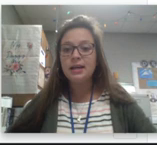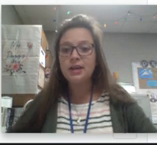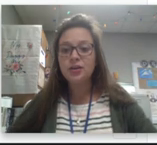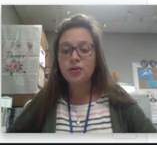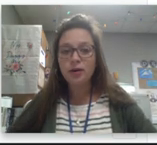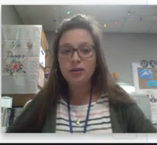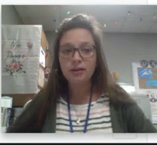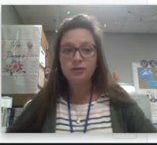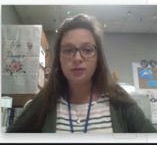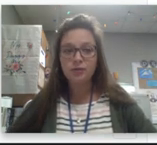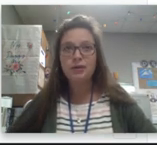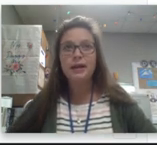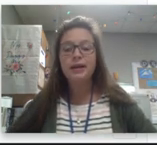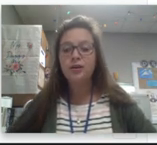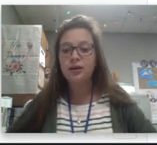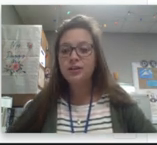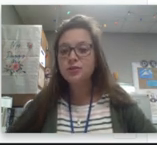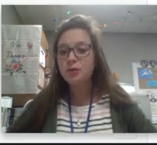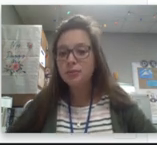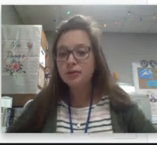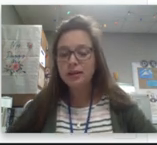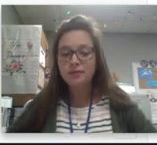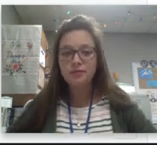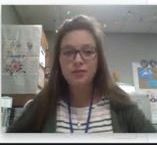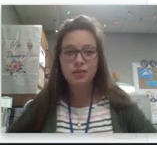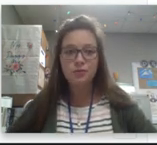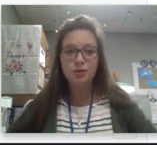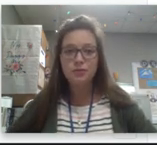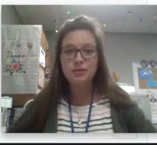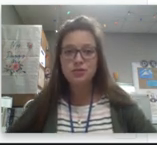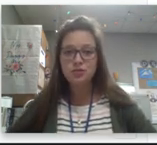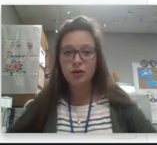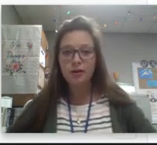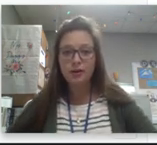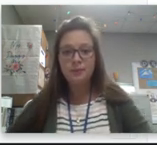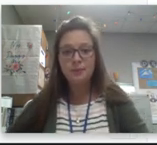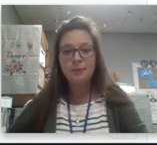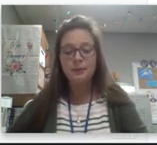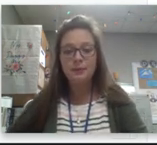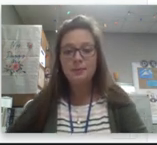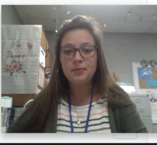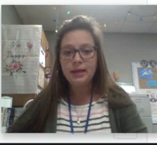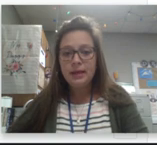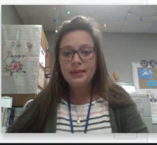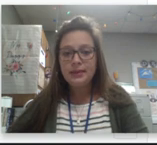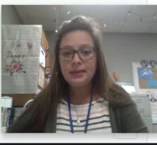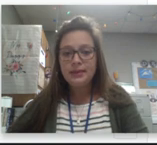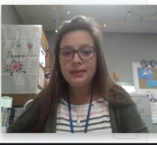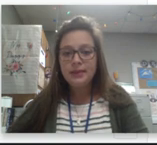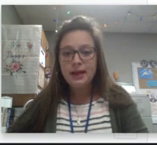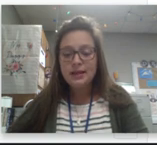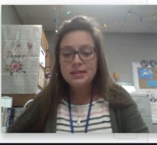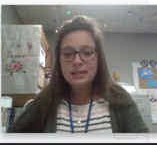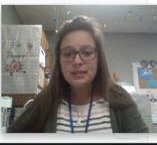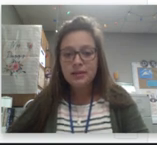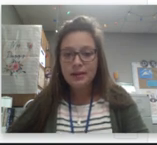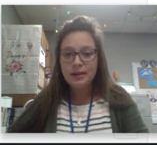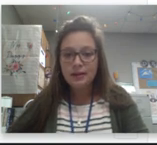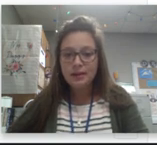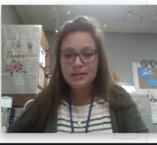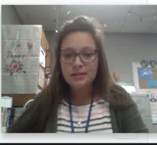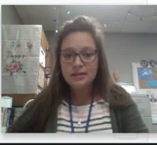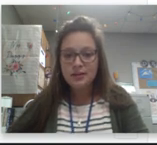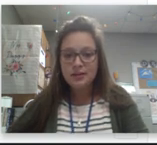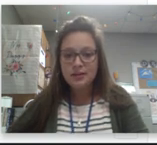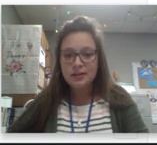hands, and you're in a well-lit room. I can't grade you properly if the room is too dark. Okay. And then the last link over